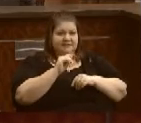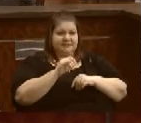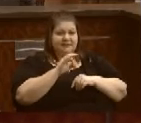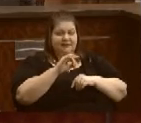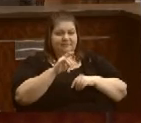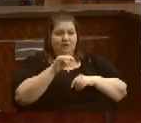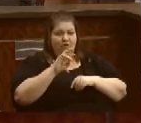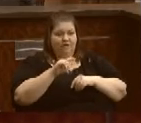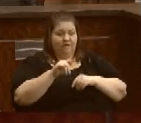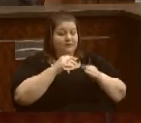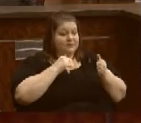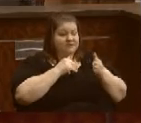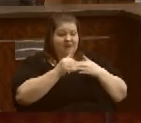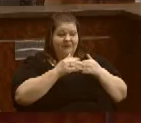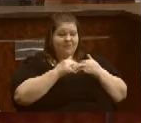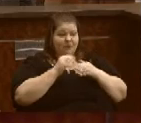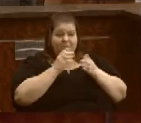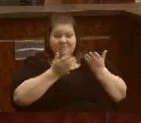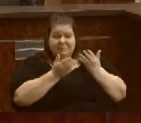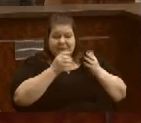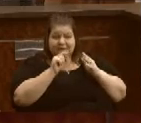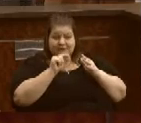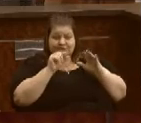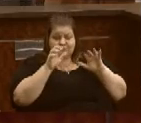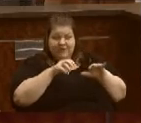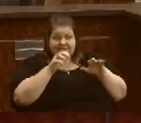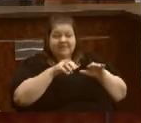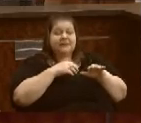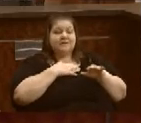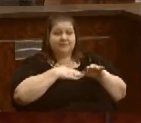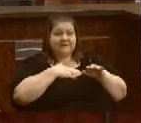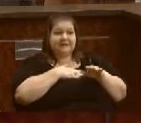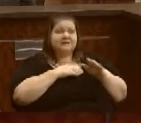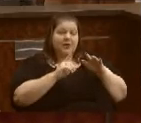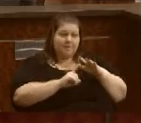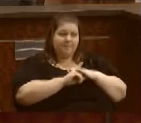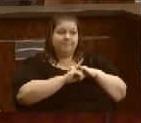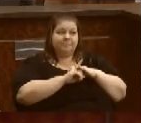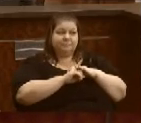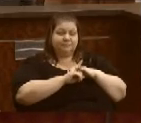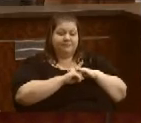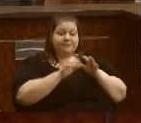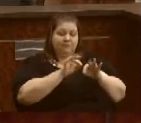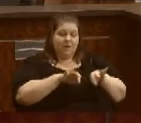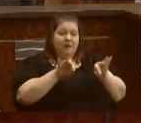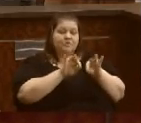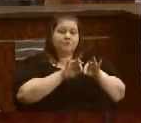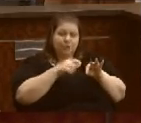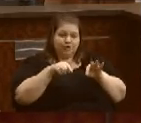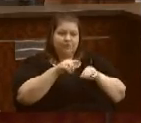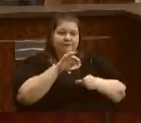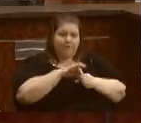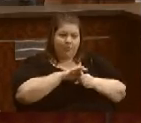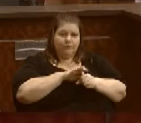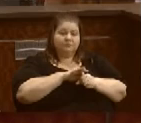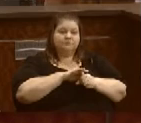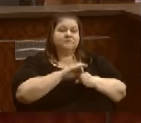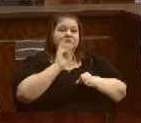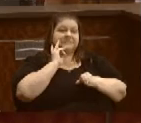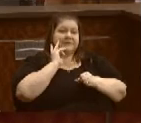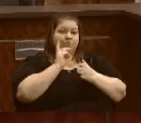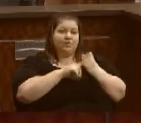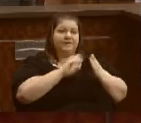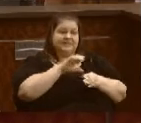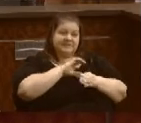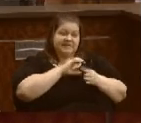hoping that even though it may be a little bit rainy, we're hoping we're still going to have a good turnout. It's important that we see what the citizens